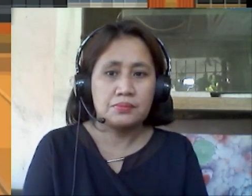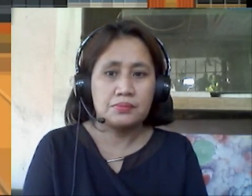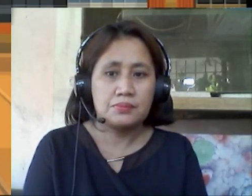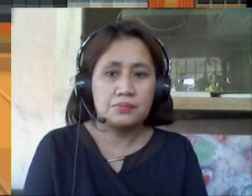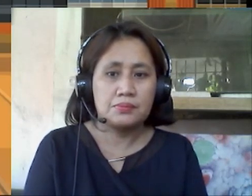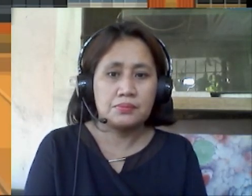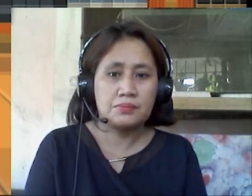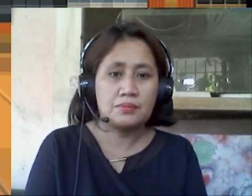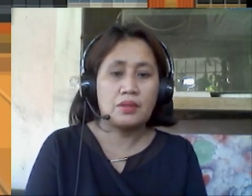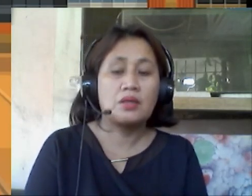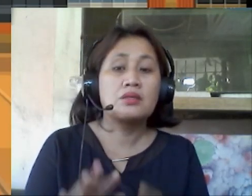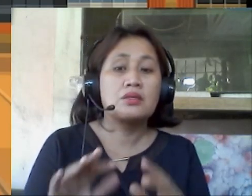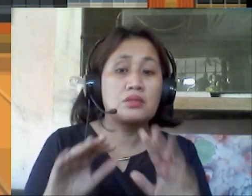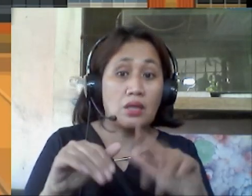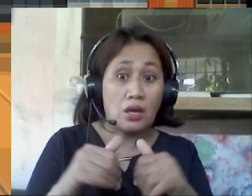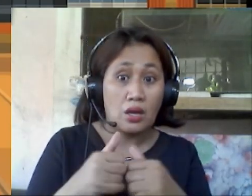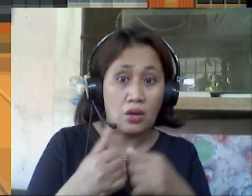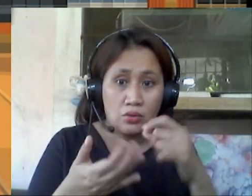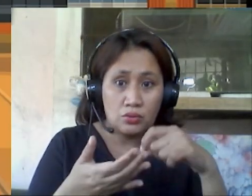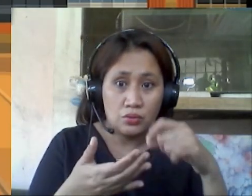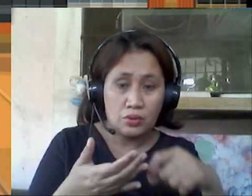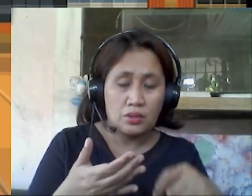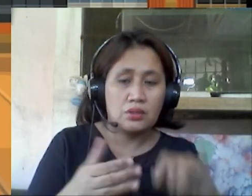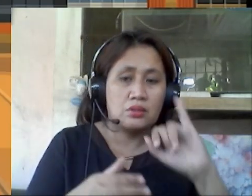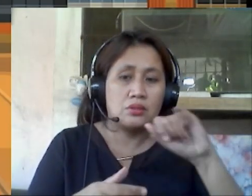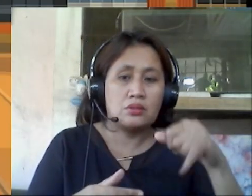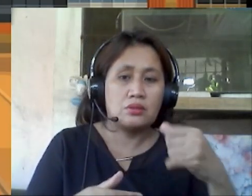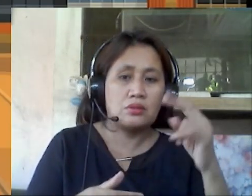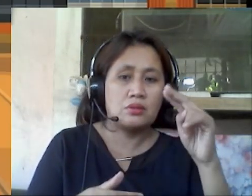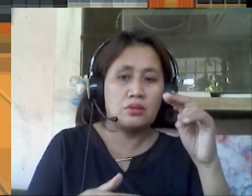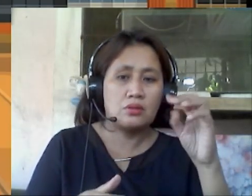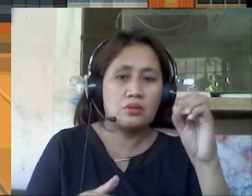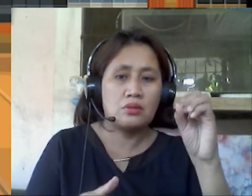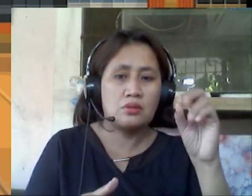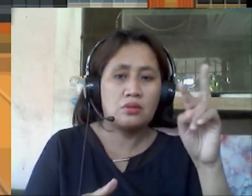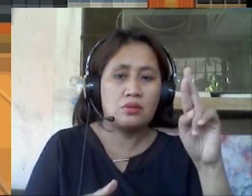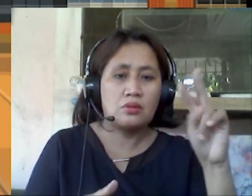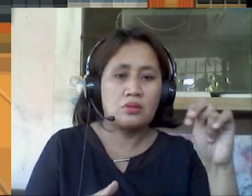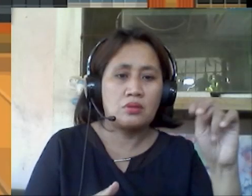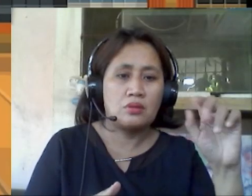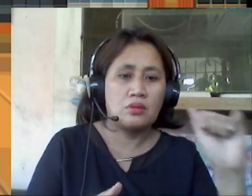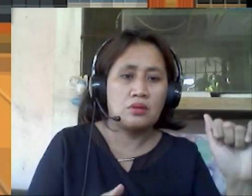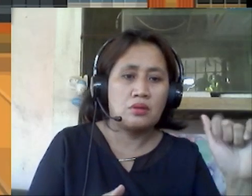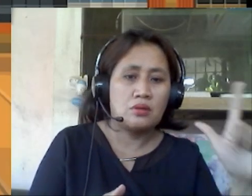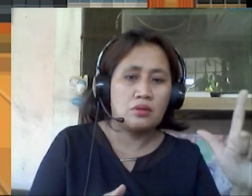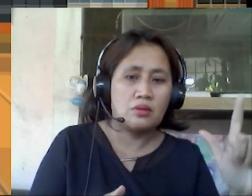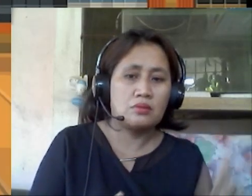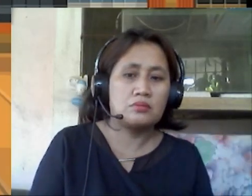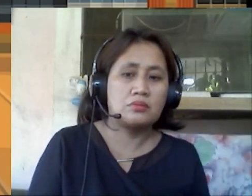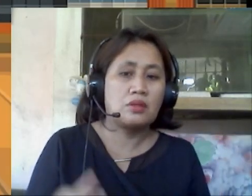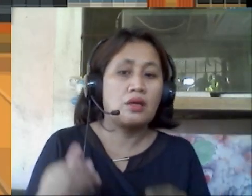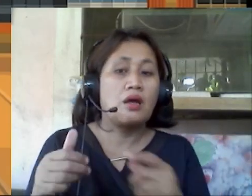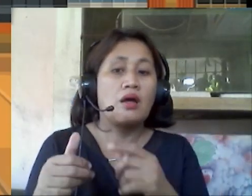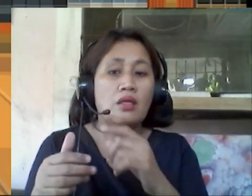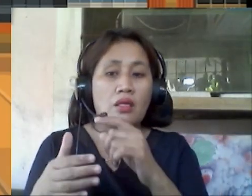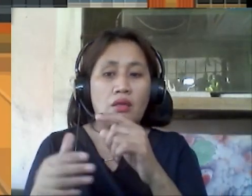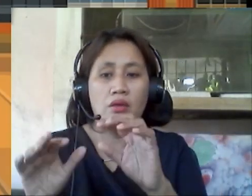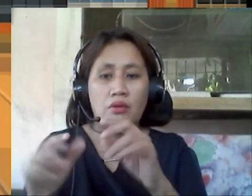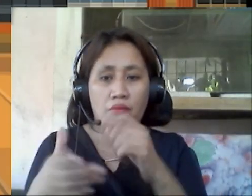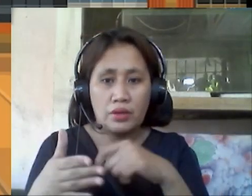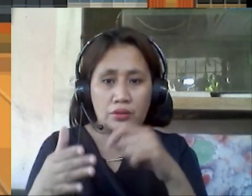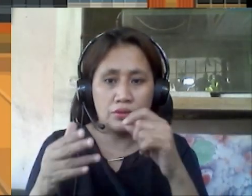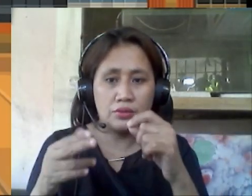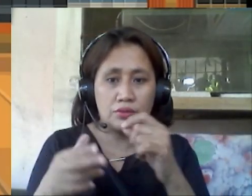This is the format in writing a journal bibliography. Write the author's last name, comma, and then the first